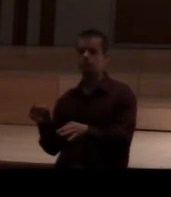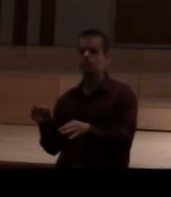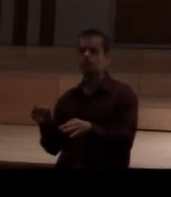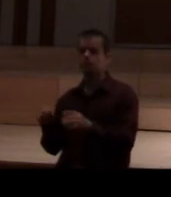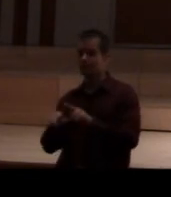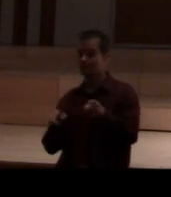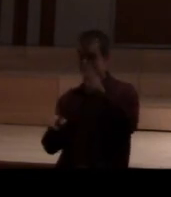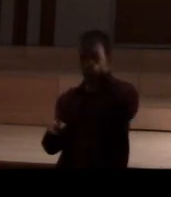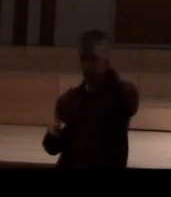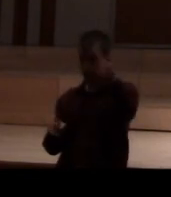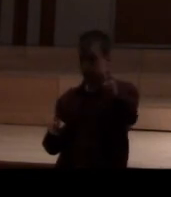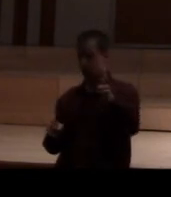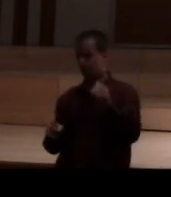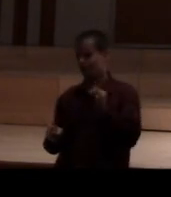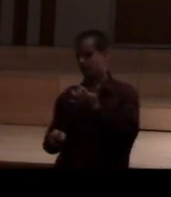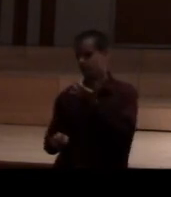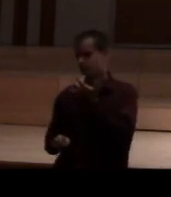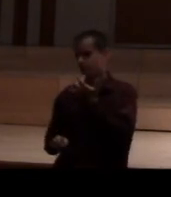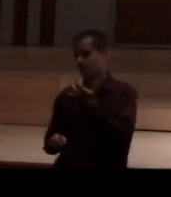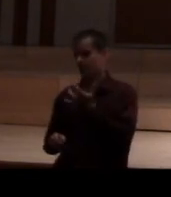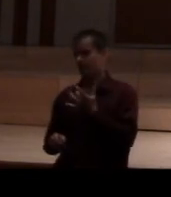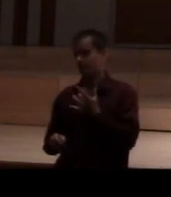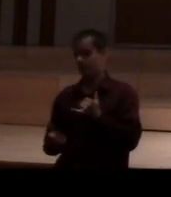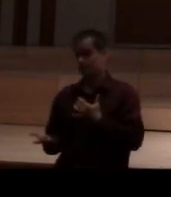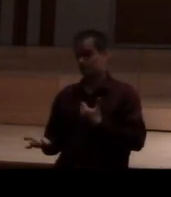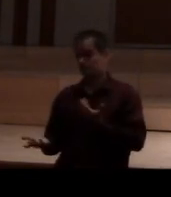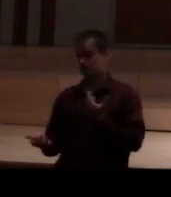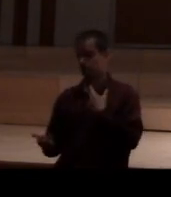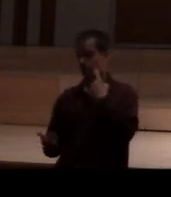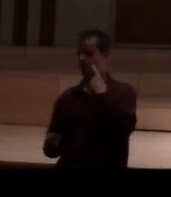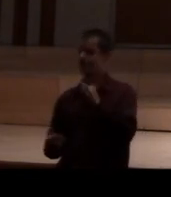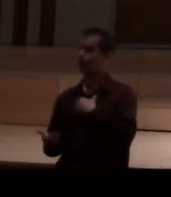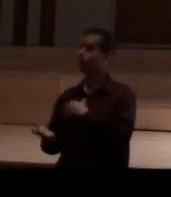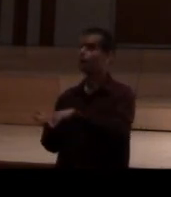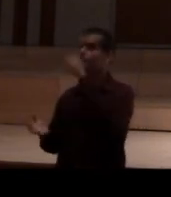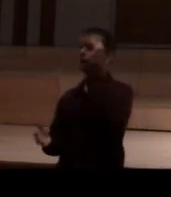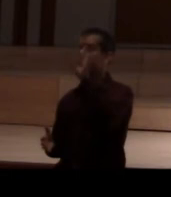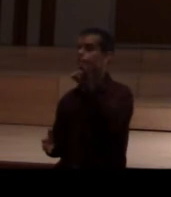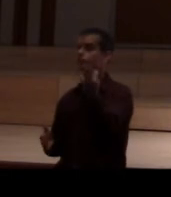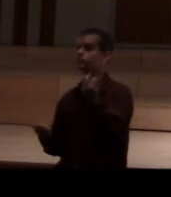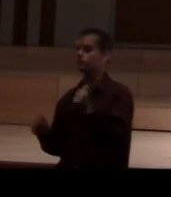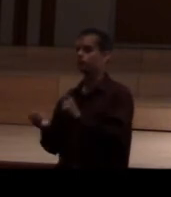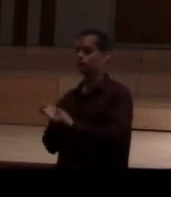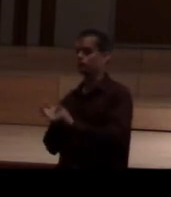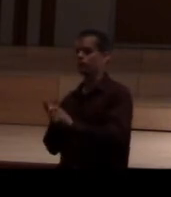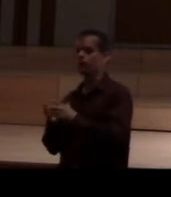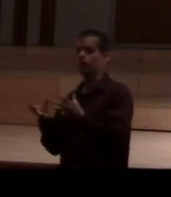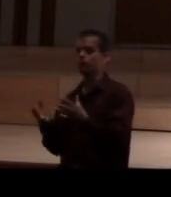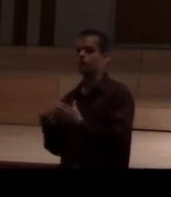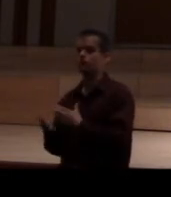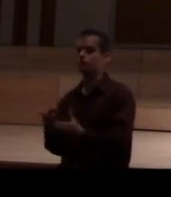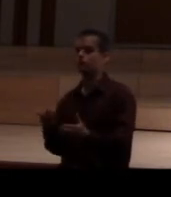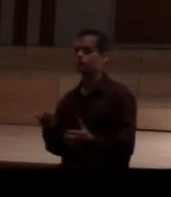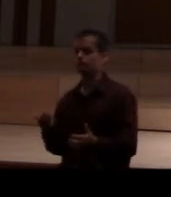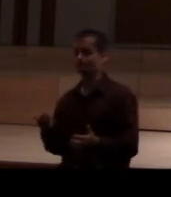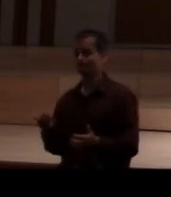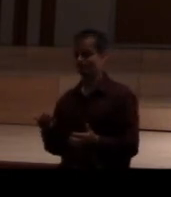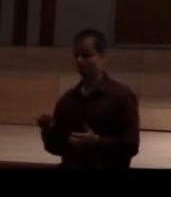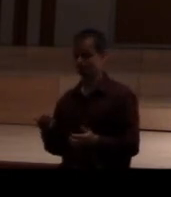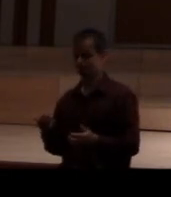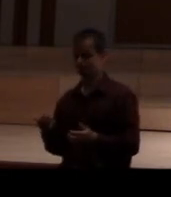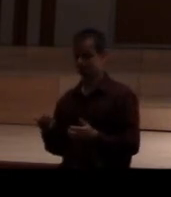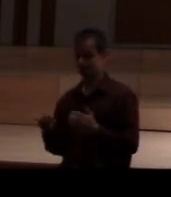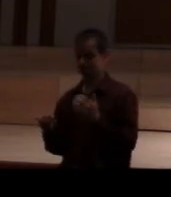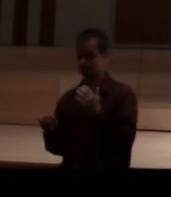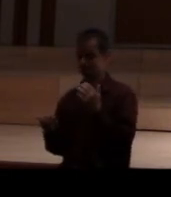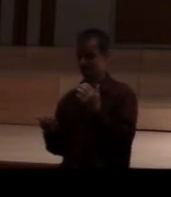preferable. That's just what I can say. Like, when I'm learning French and stuff, I definitely try to write a lot of my own stuff, even though, you know, I know some of it